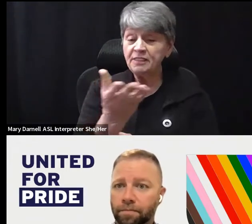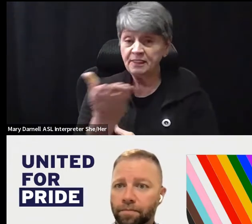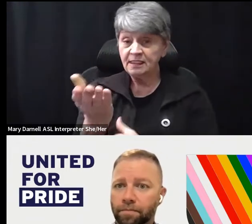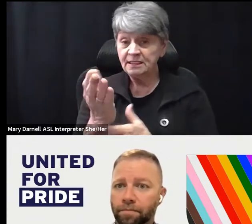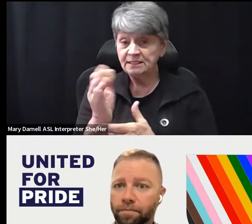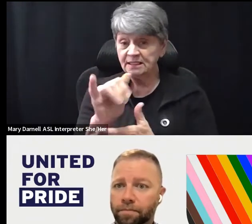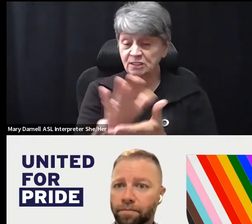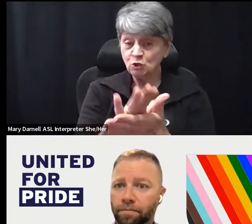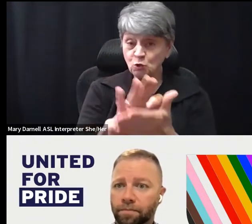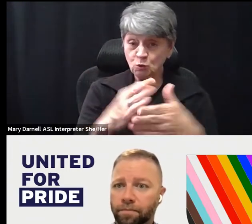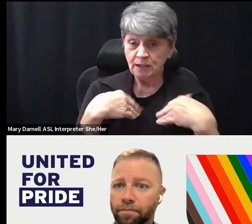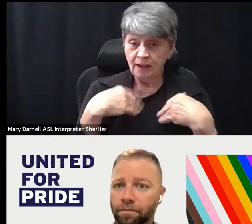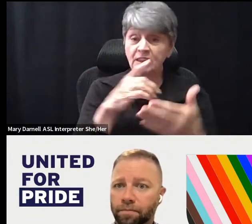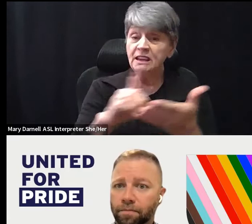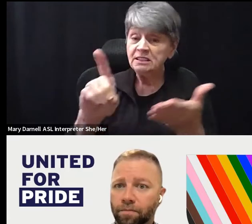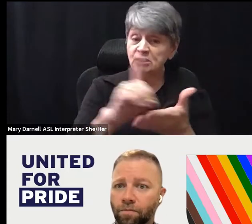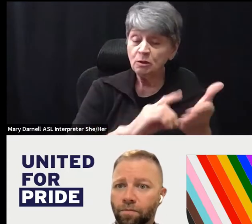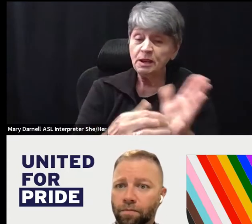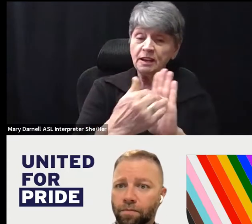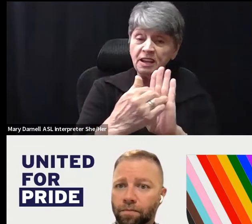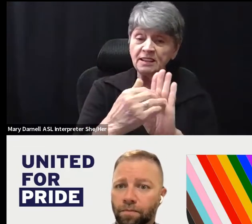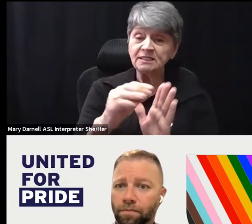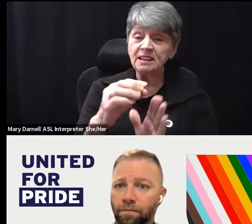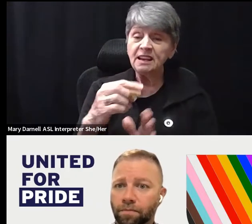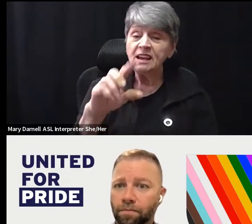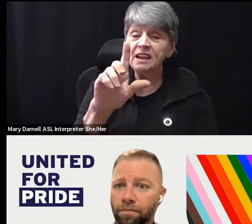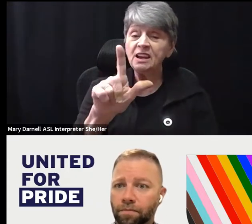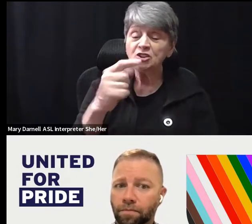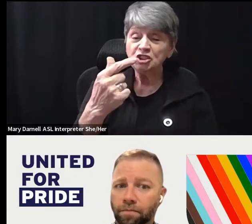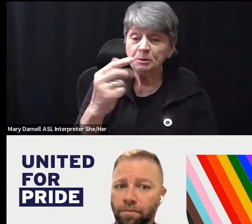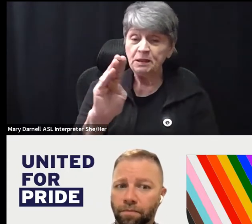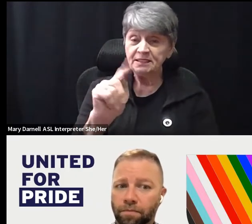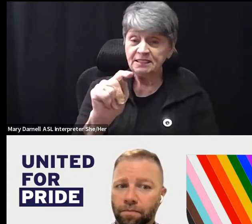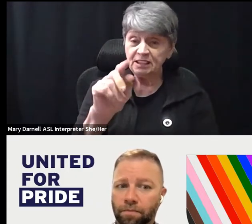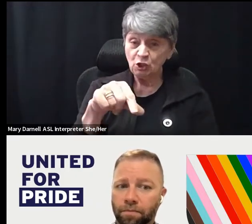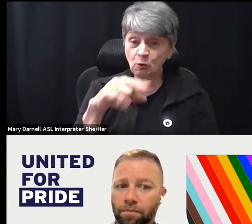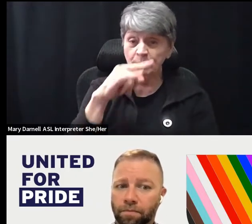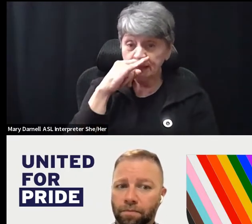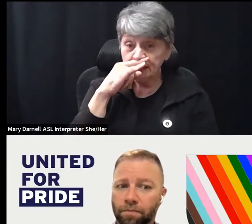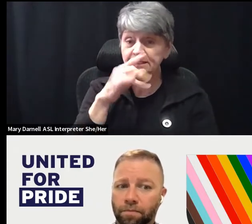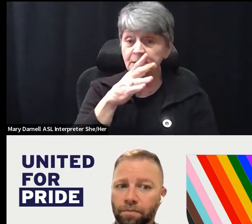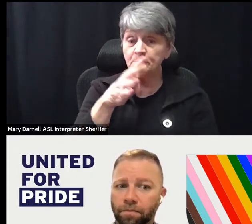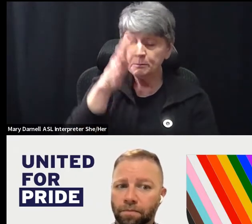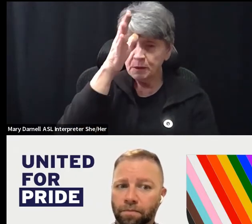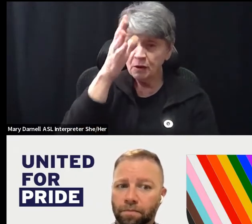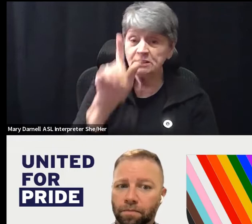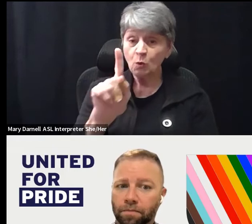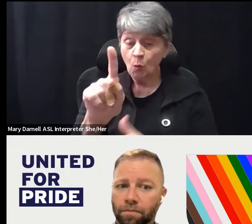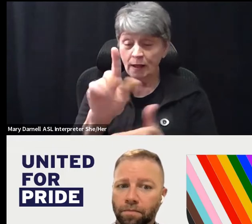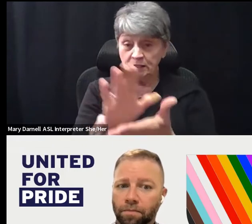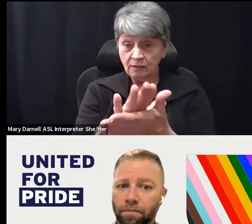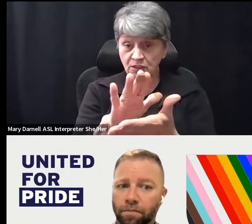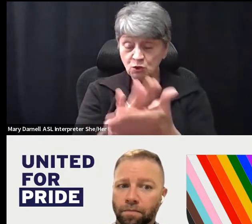schools had. They discriminate against LGBTQ kids, against LGBTQ parents. One of the schools in this litigation